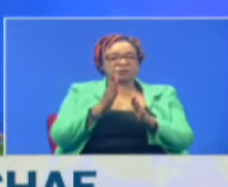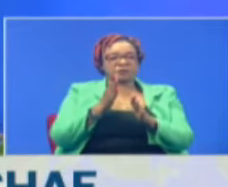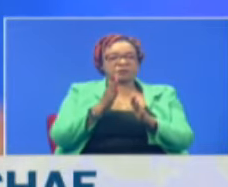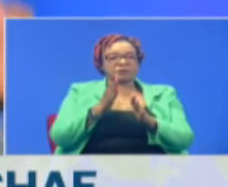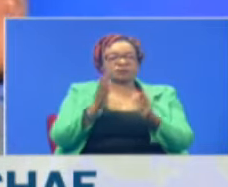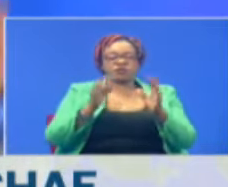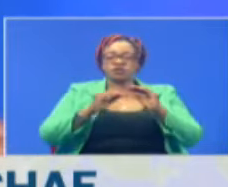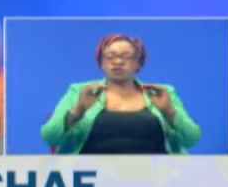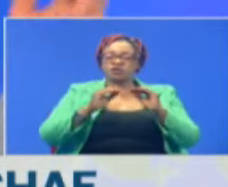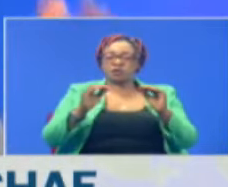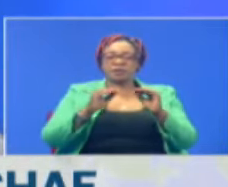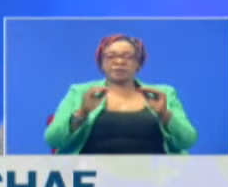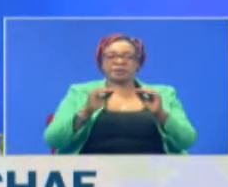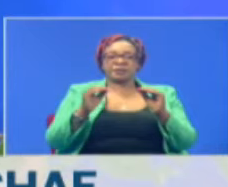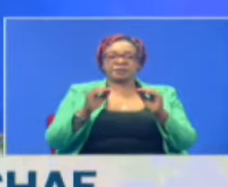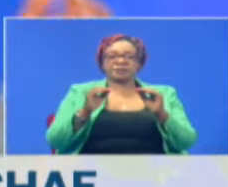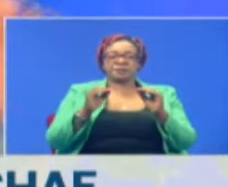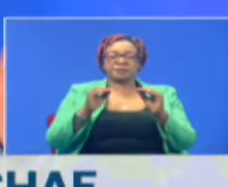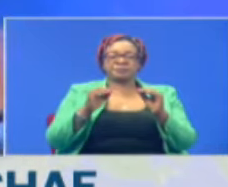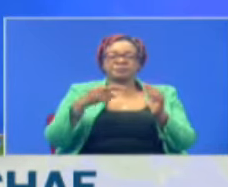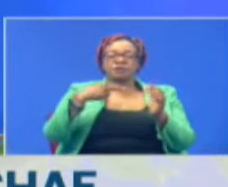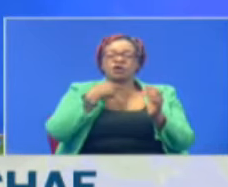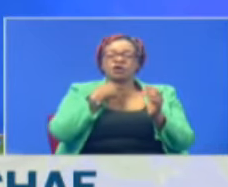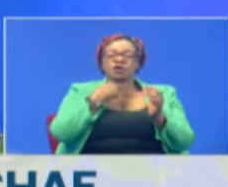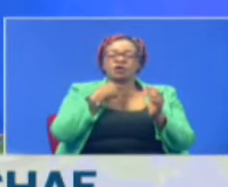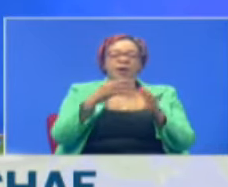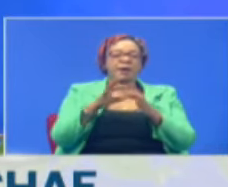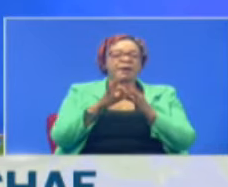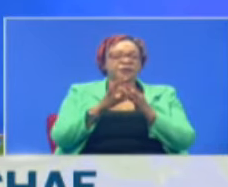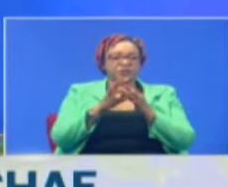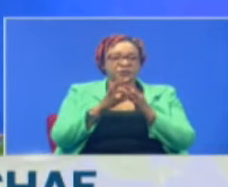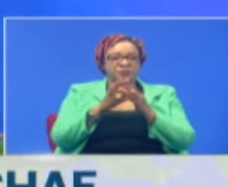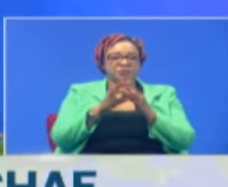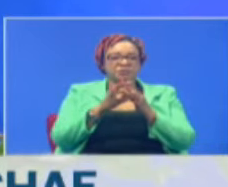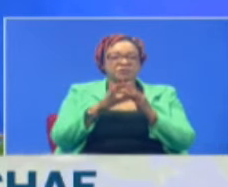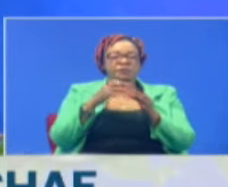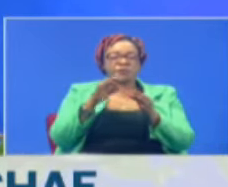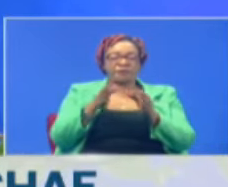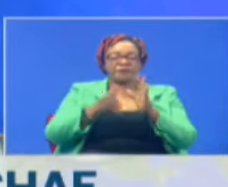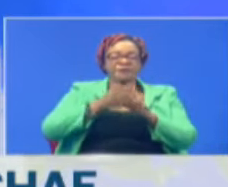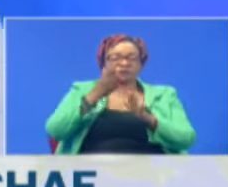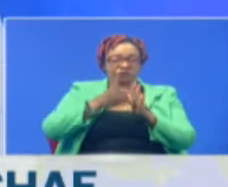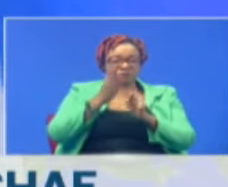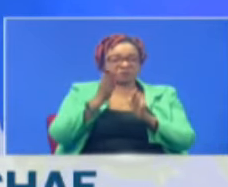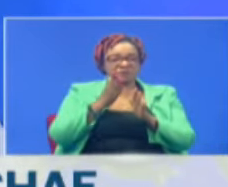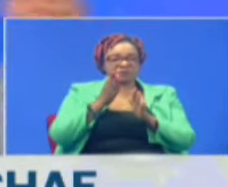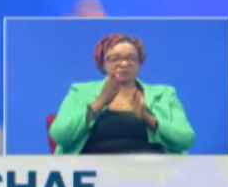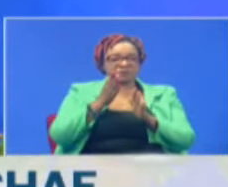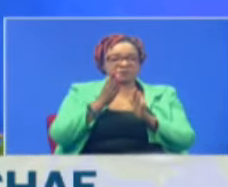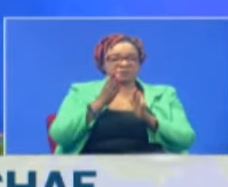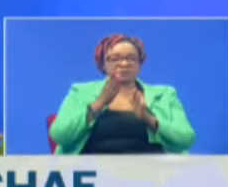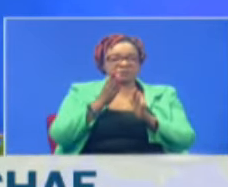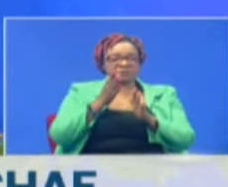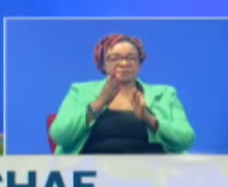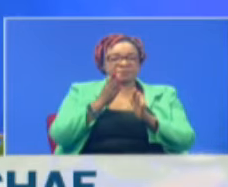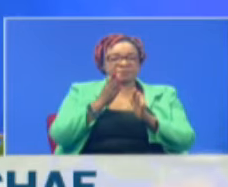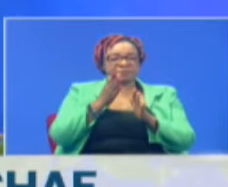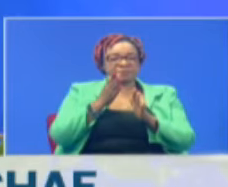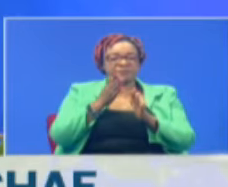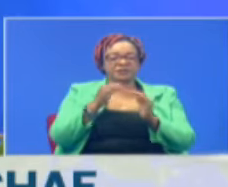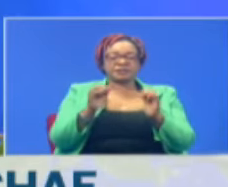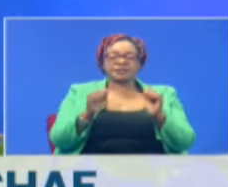trained in the colonial culture of efficiency. So he helped so many